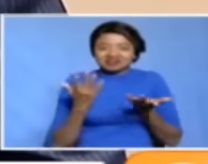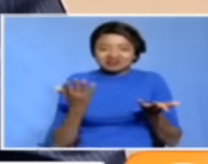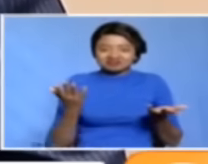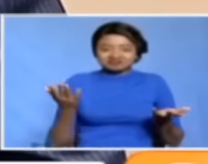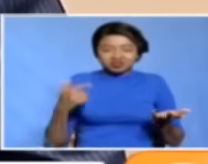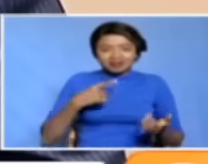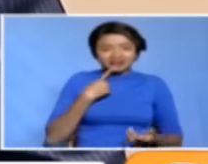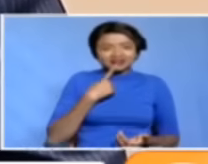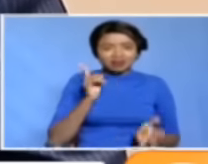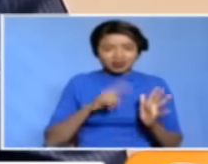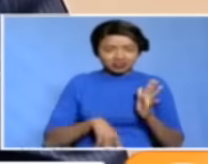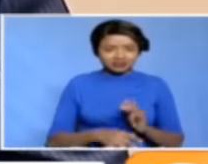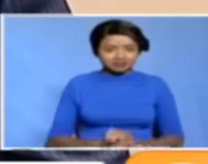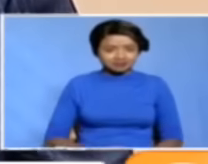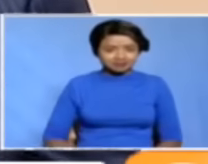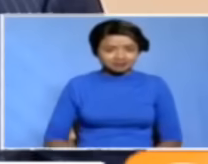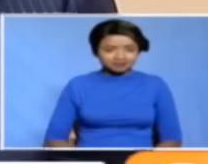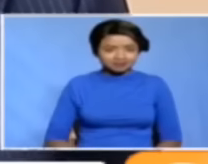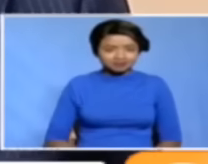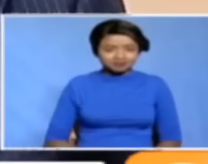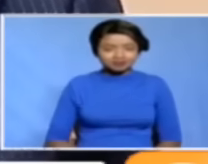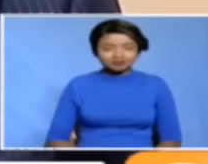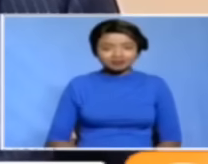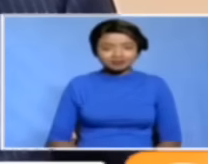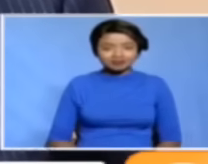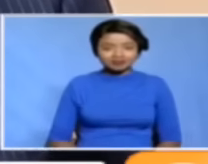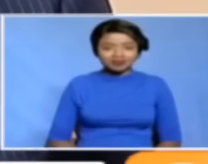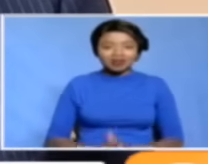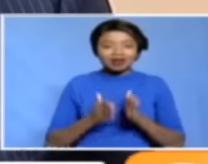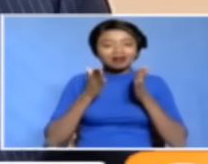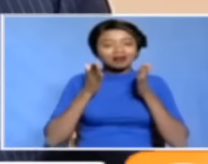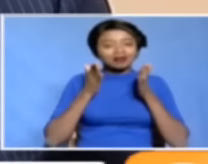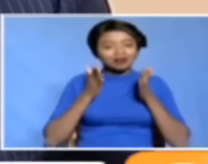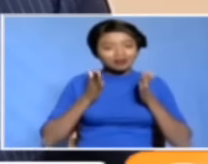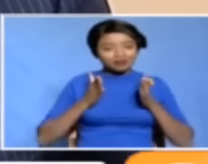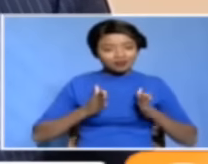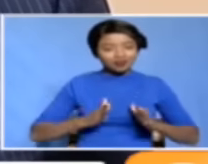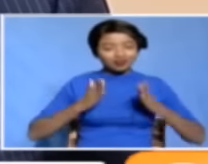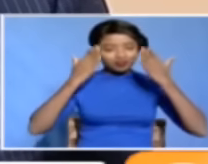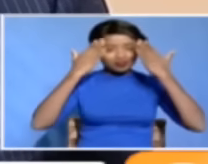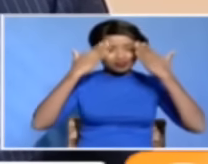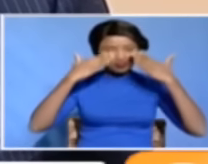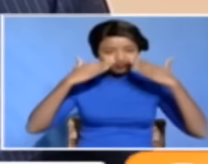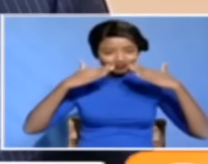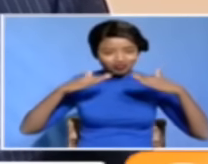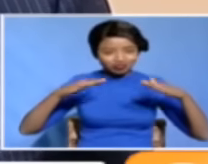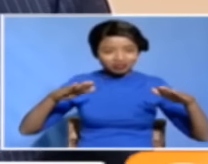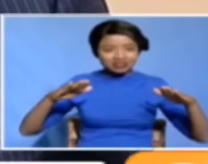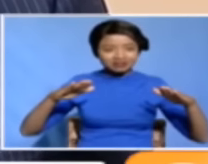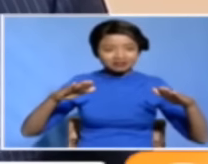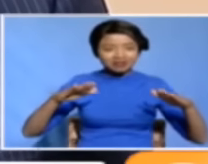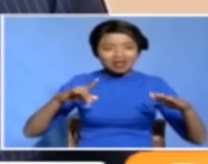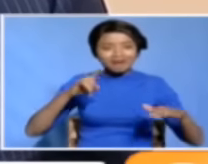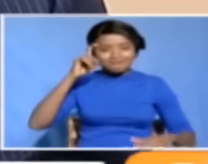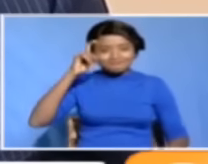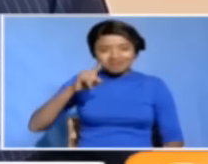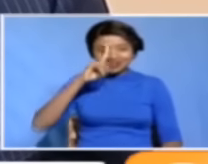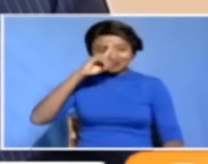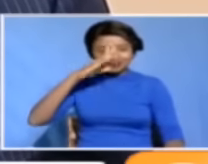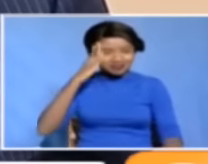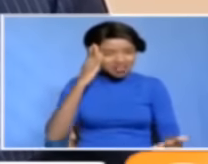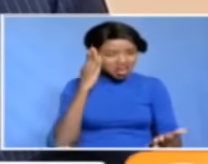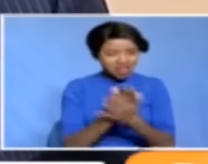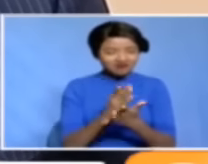what I'm trying to say is the bare minimums for a Muslim, the bare minimums that he must believe in and he